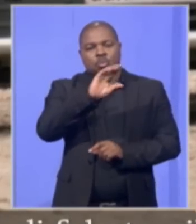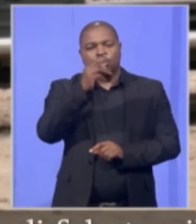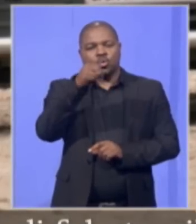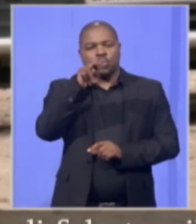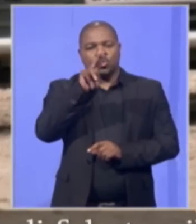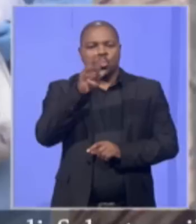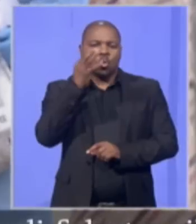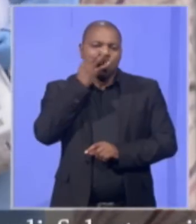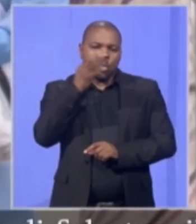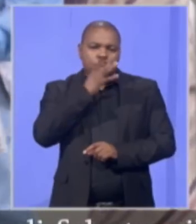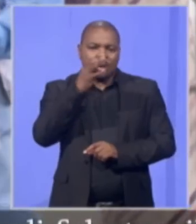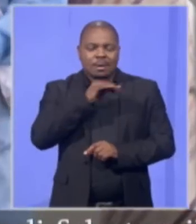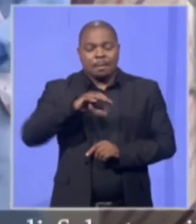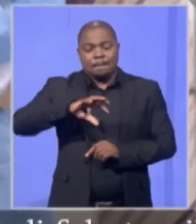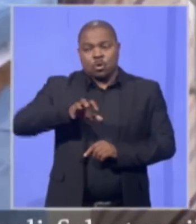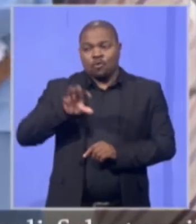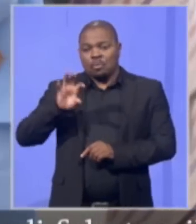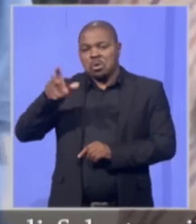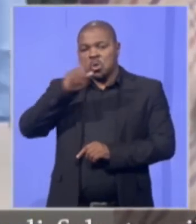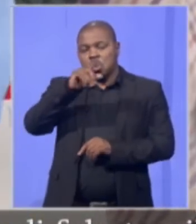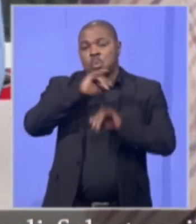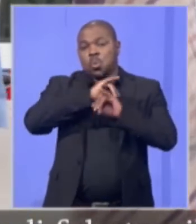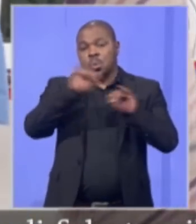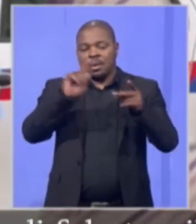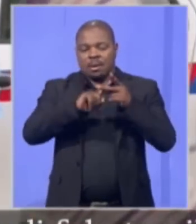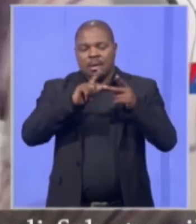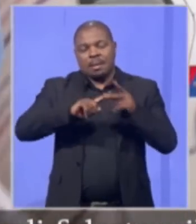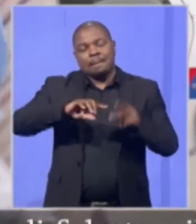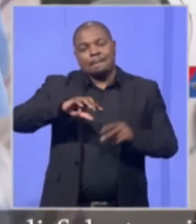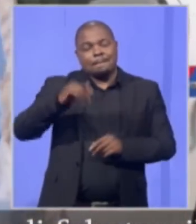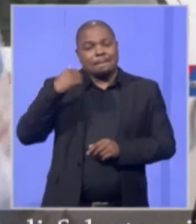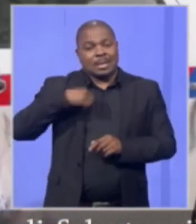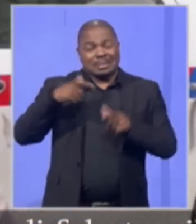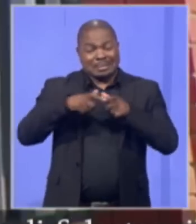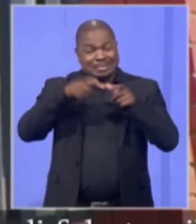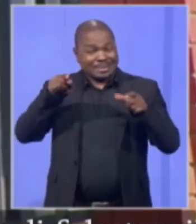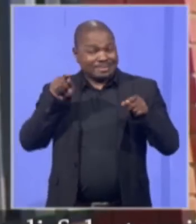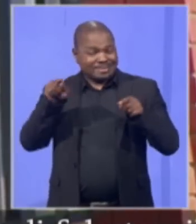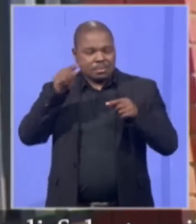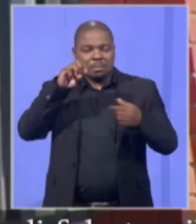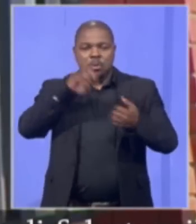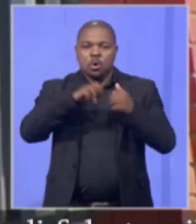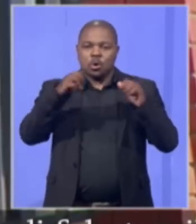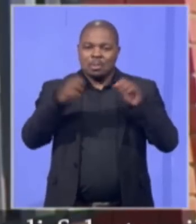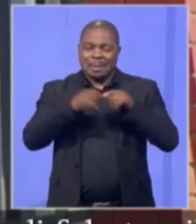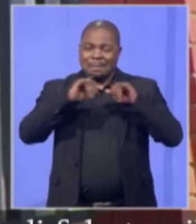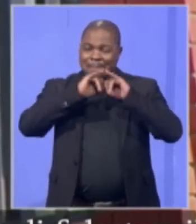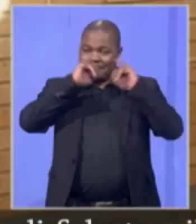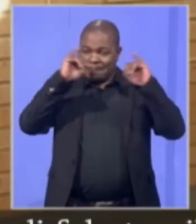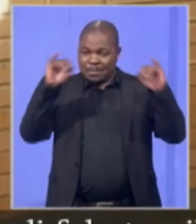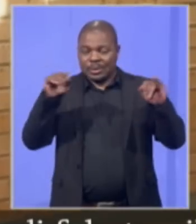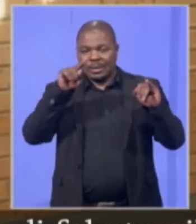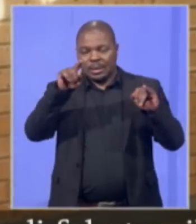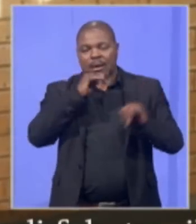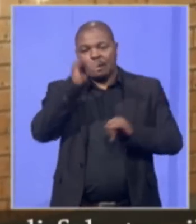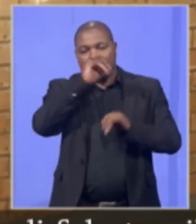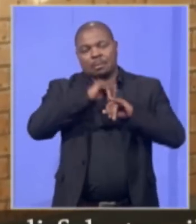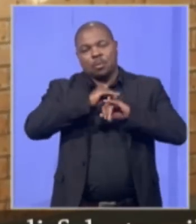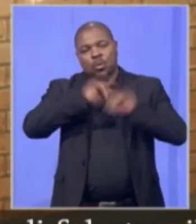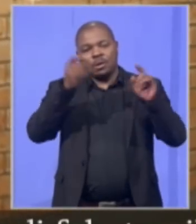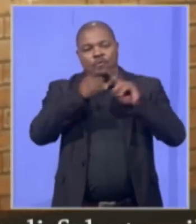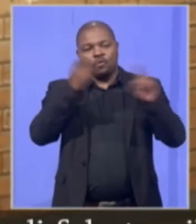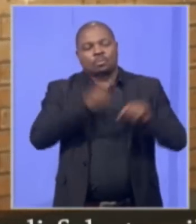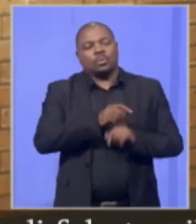palo e kwa godimo ya baagi le bommasepala bagolo ke tsone sebako sa dipalopalo tse di kwa godimo tsa bosenyi magareng ga Diphalane